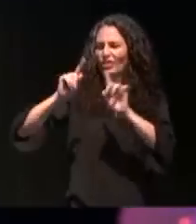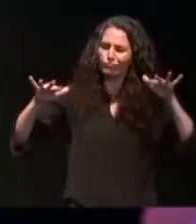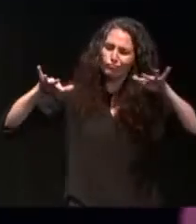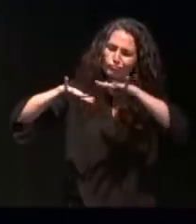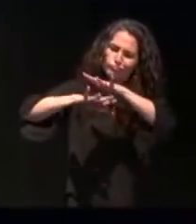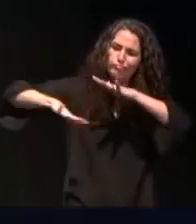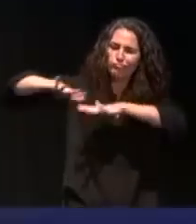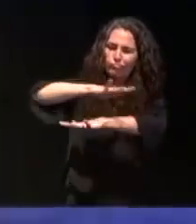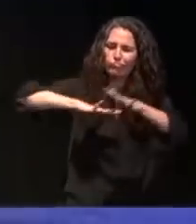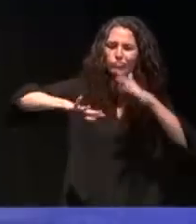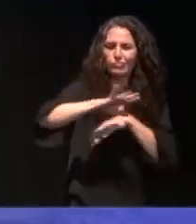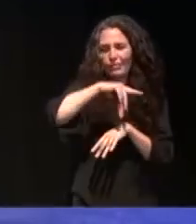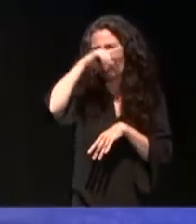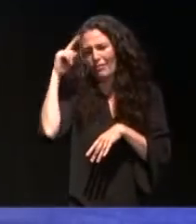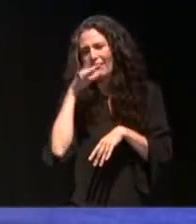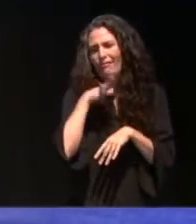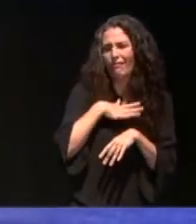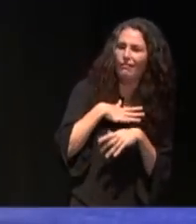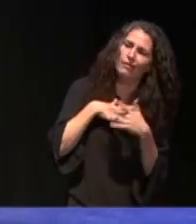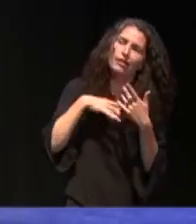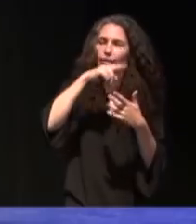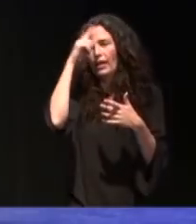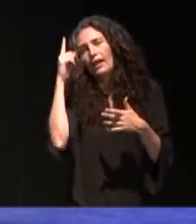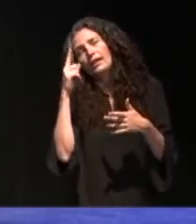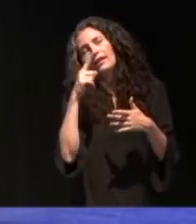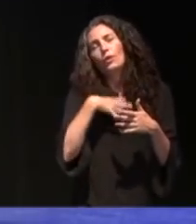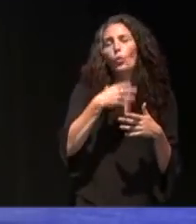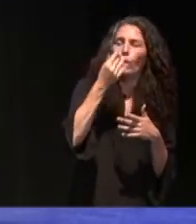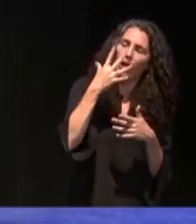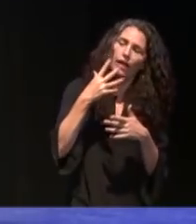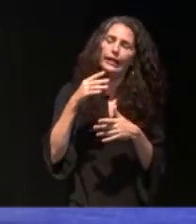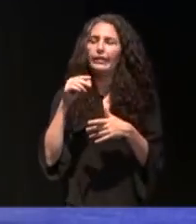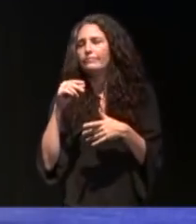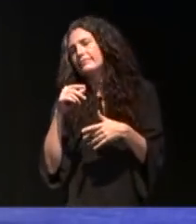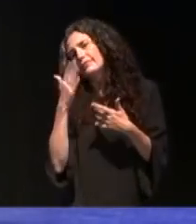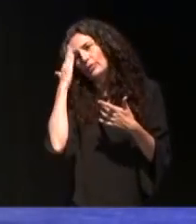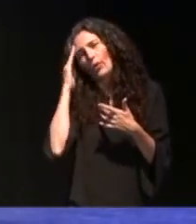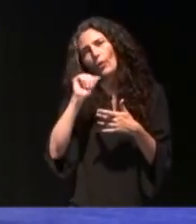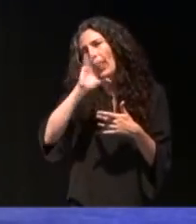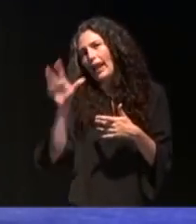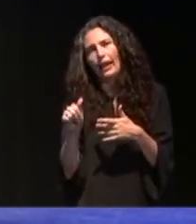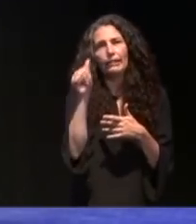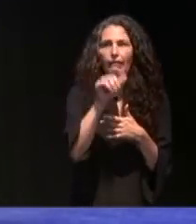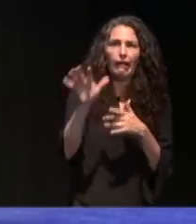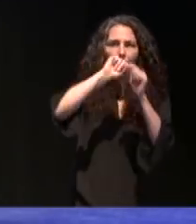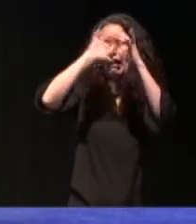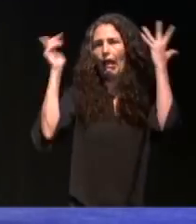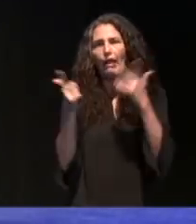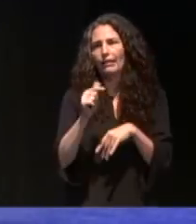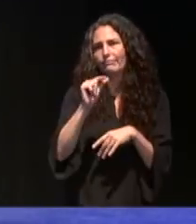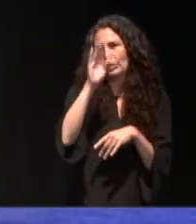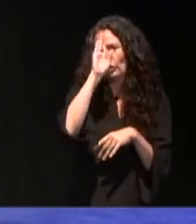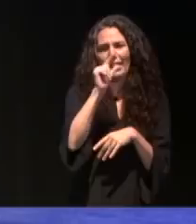white and black and Asian and Latina and straight and gay and all of this, and everybody was just so vibrant. And